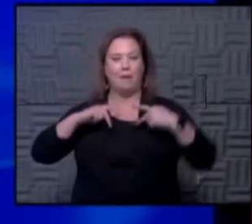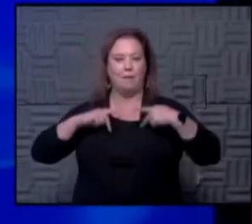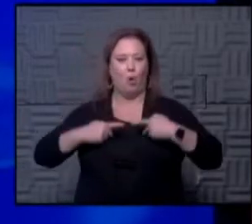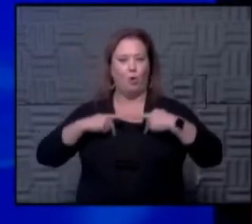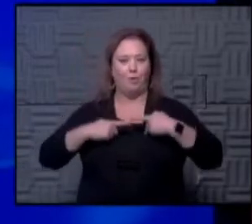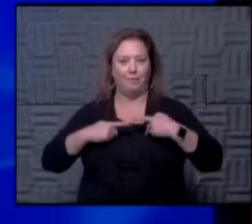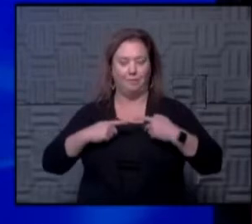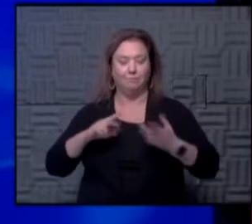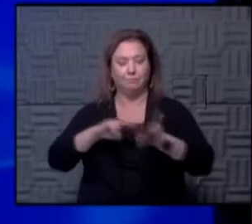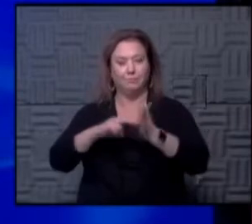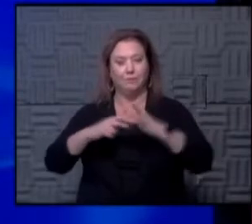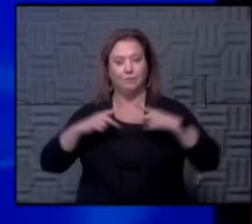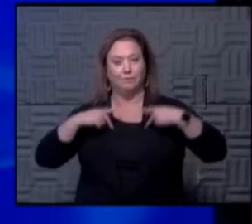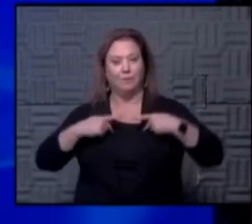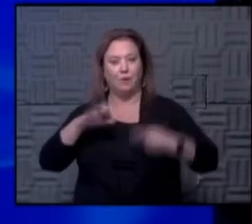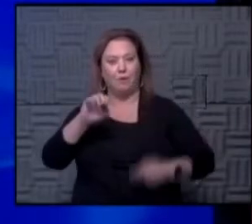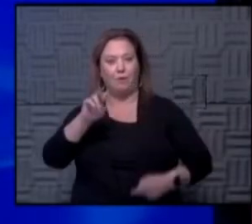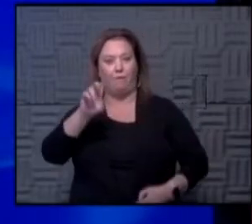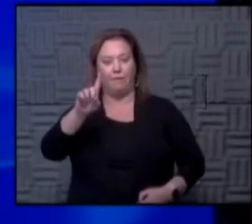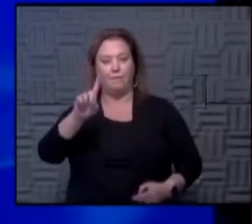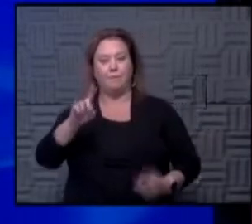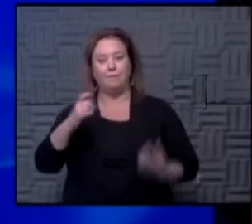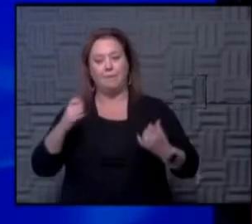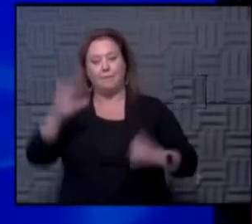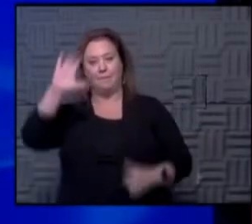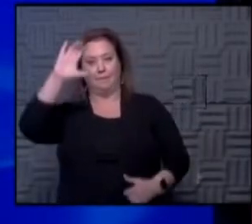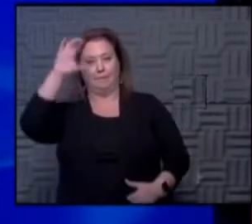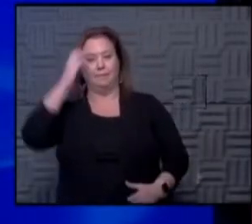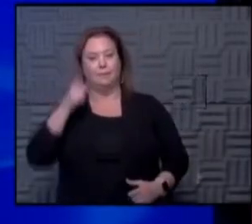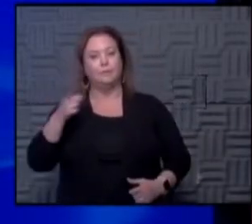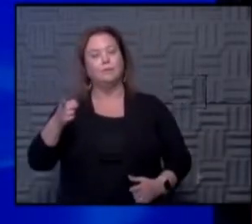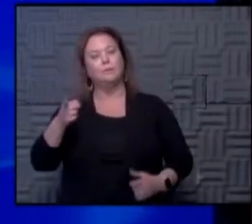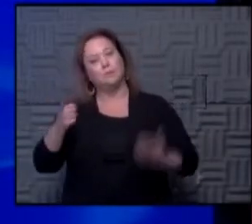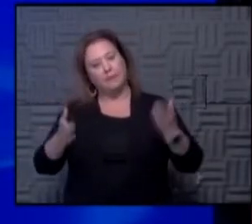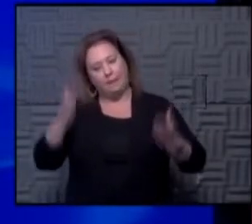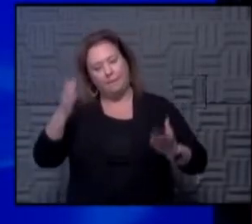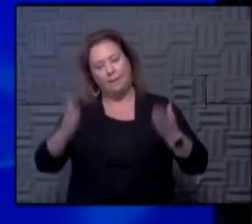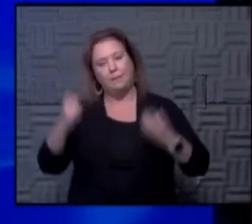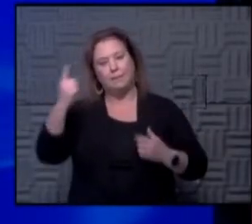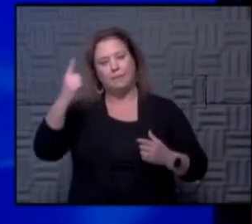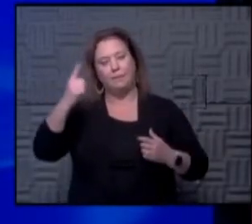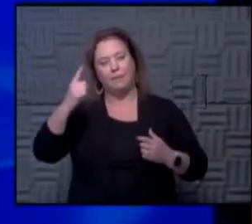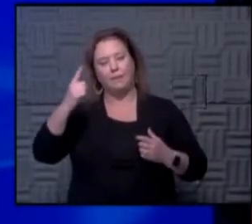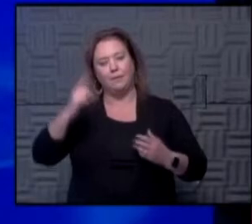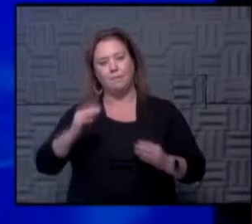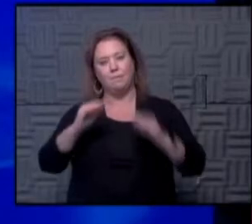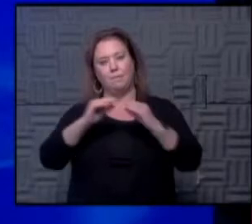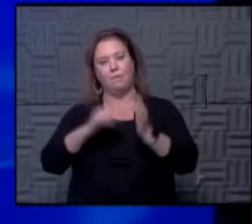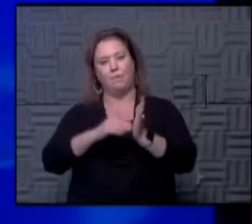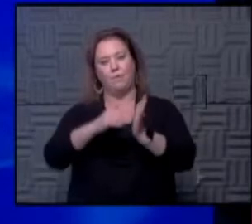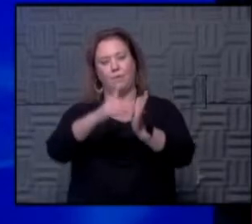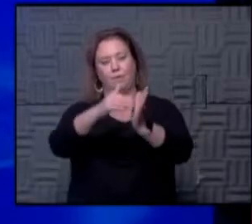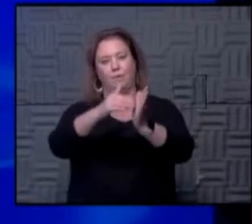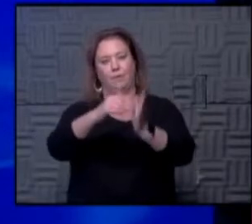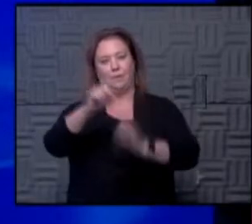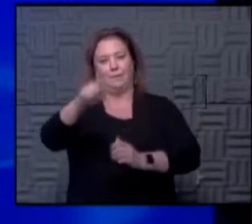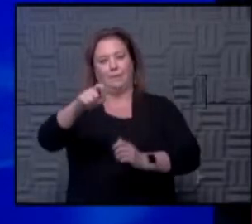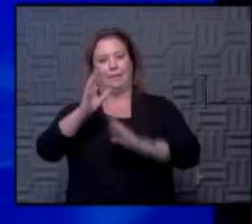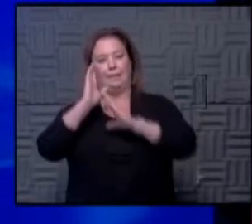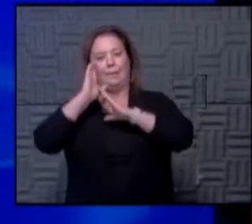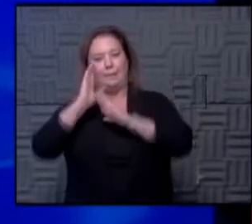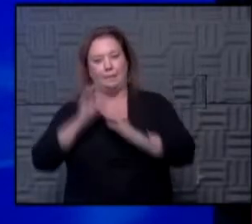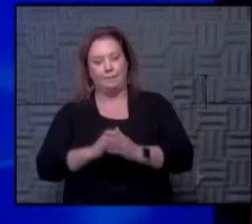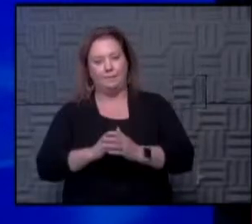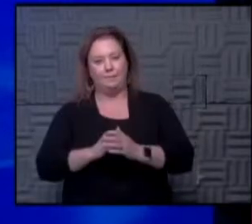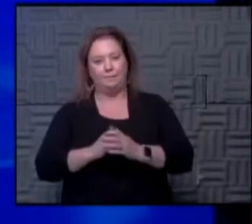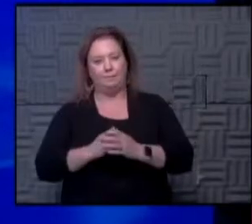like COVID, a viral pneumonia. But now it does appear that may be something that becomes more frequent as we need the beds. So